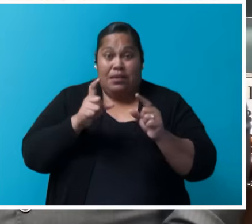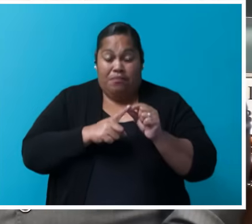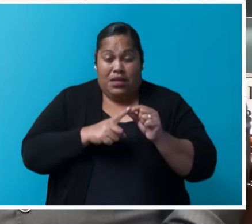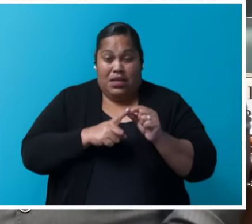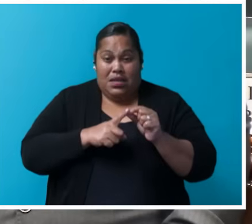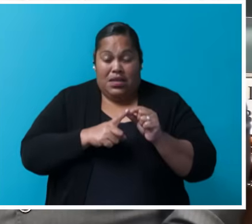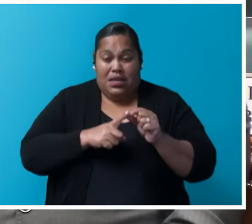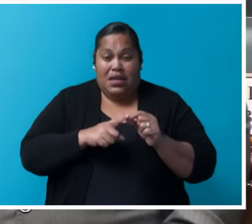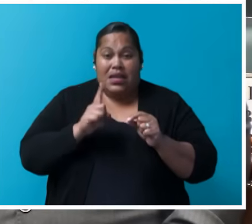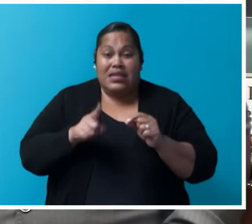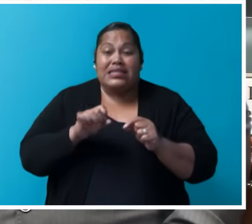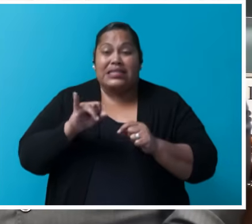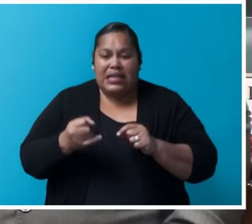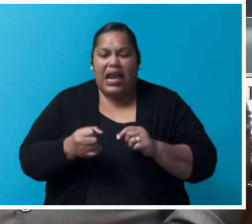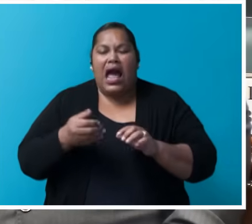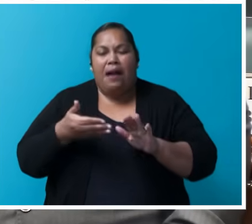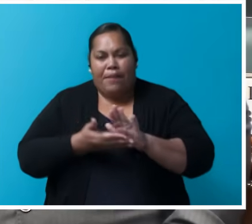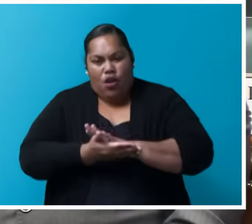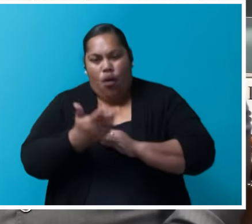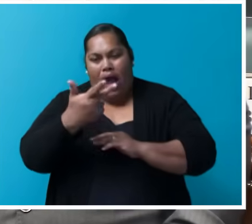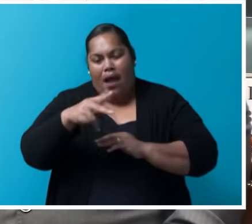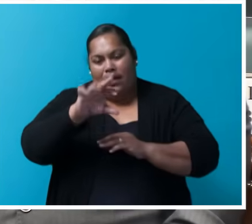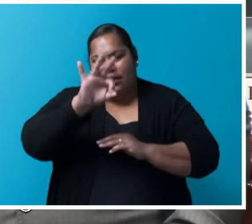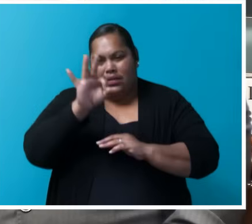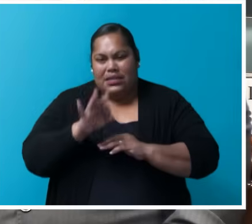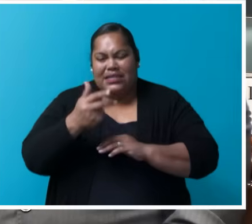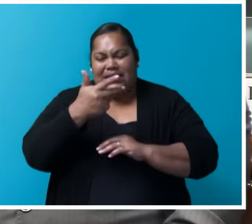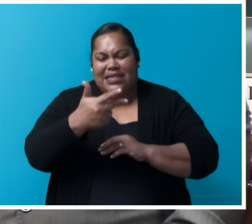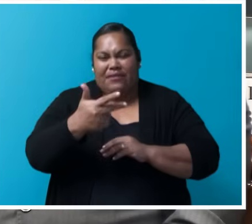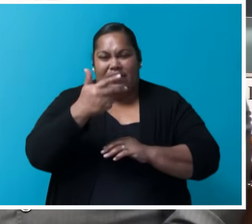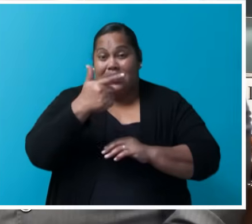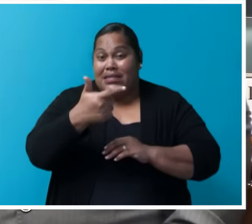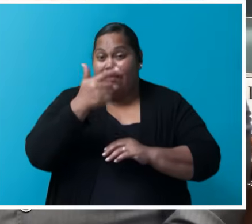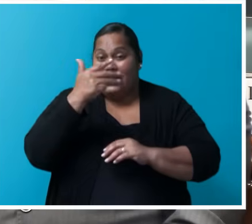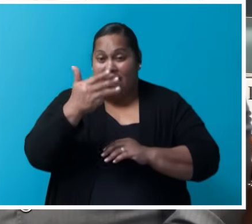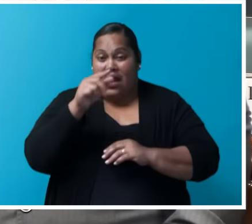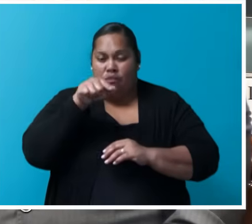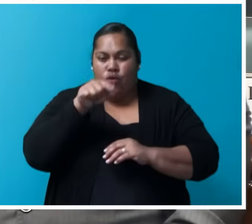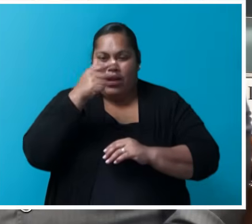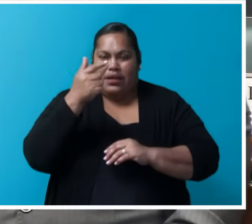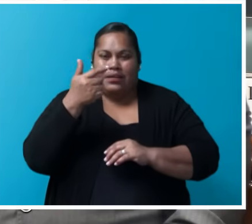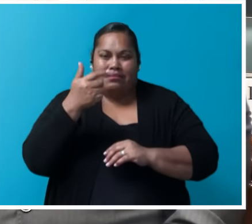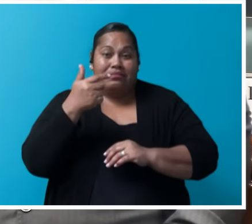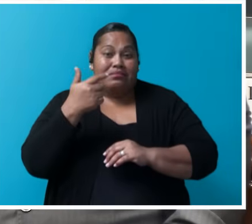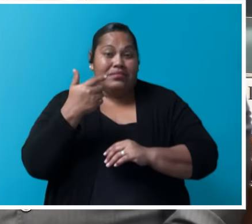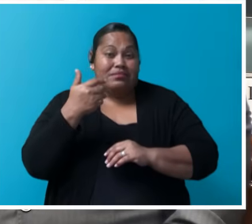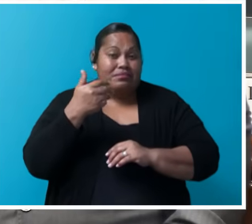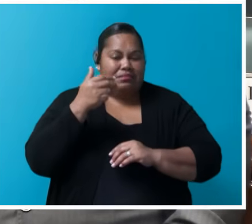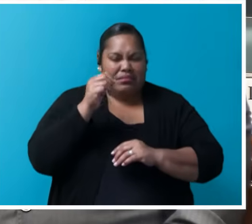still projected to be below 80%, 79.8% of GDP by July